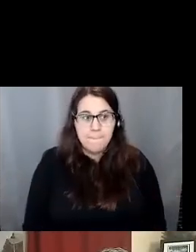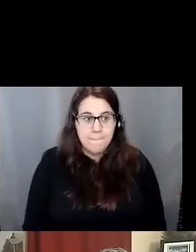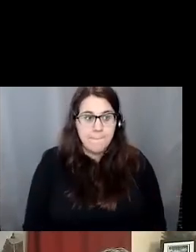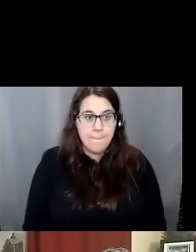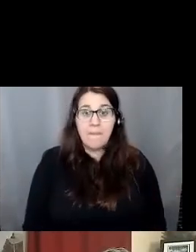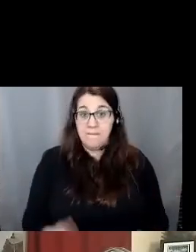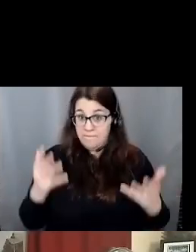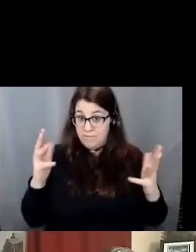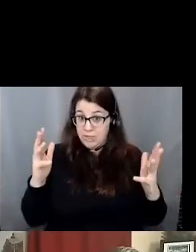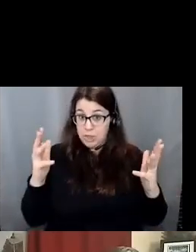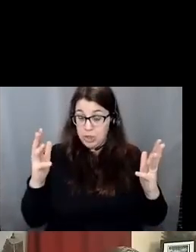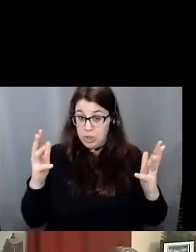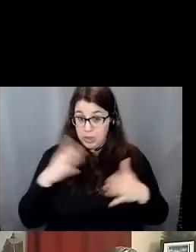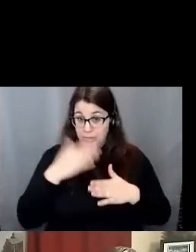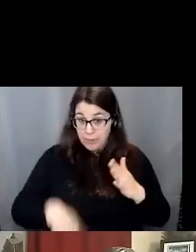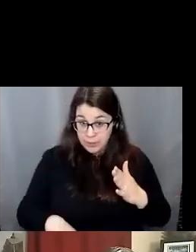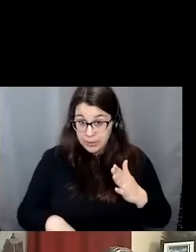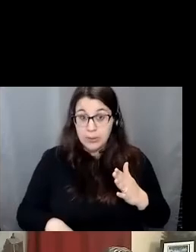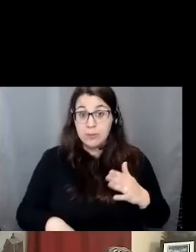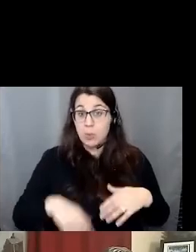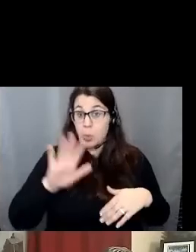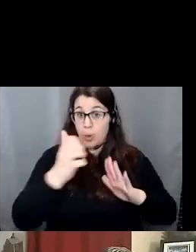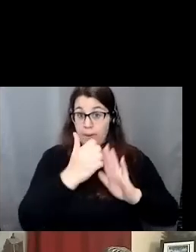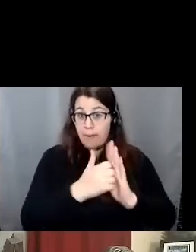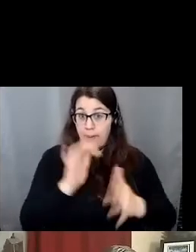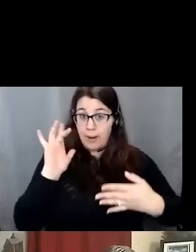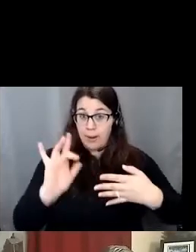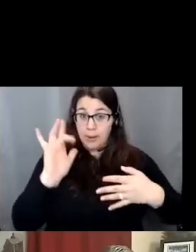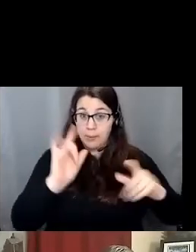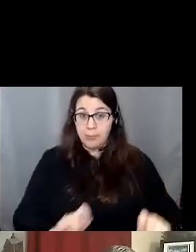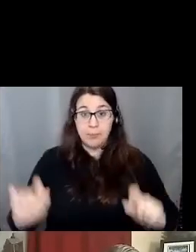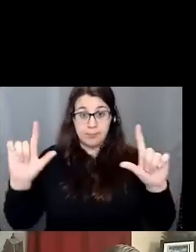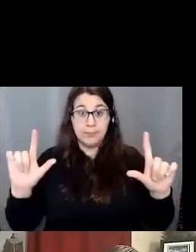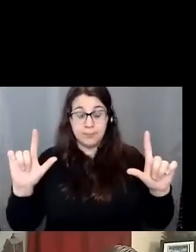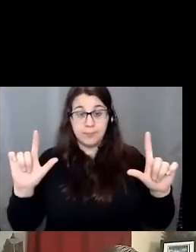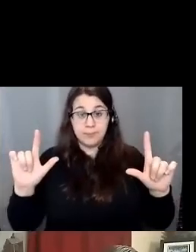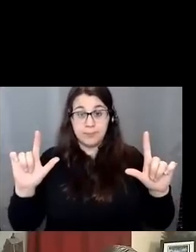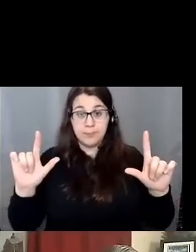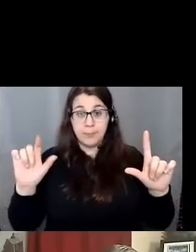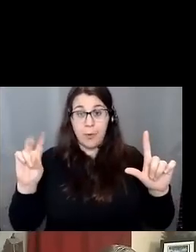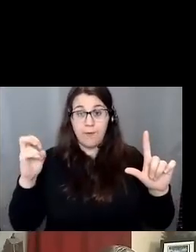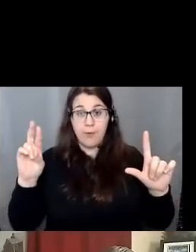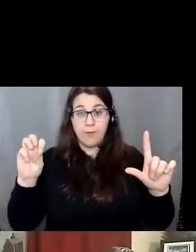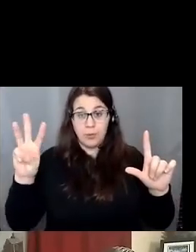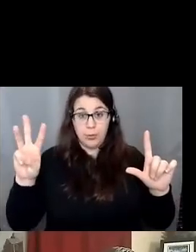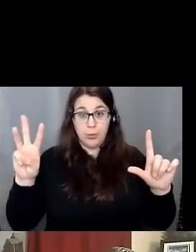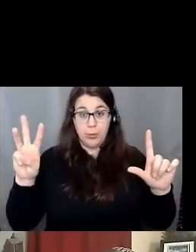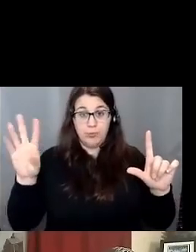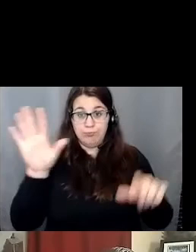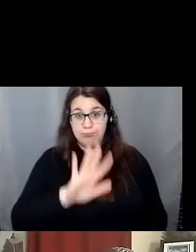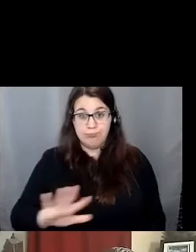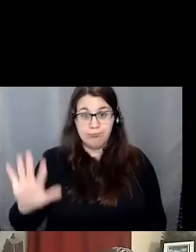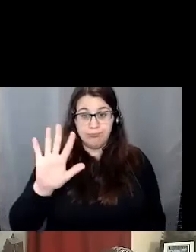clicked on the particular account you want to manage, then we go into the overview page. You'll see up here